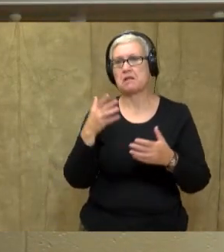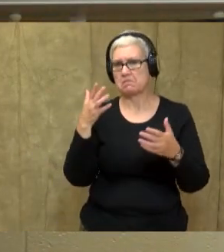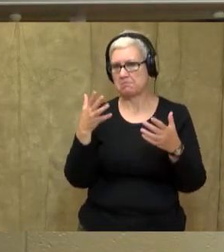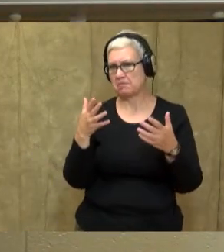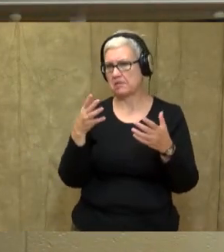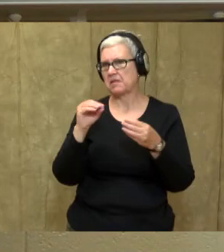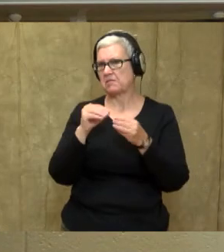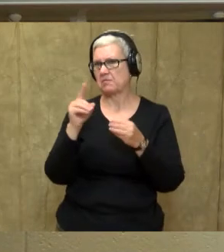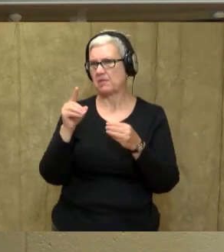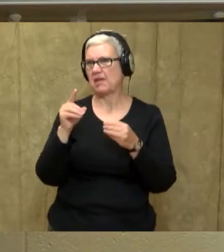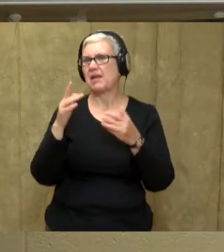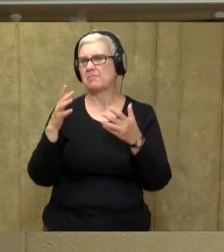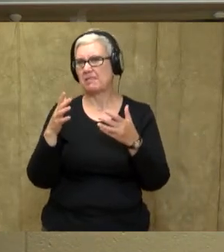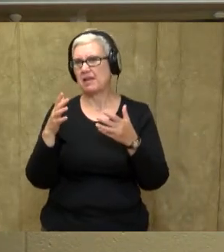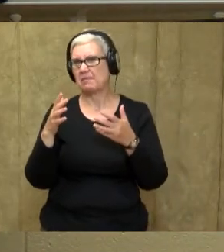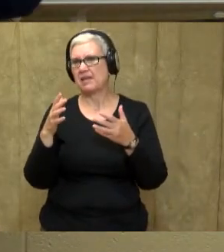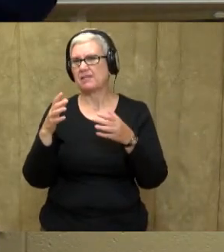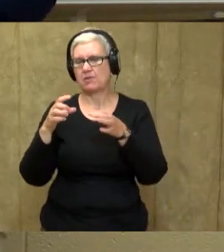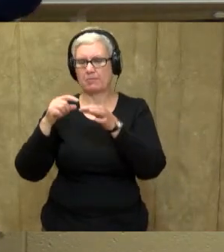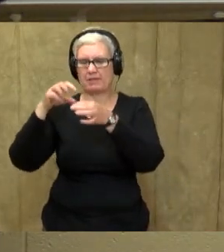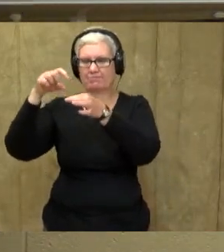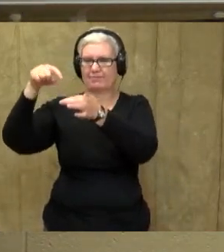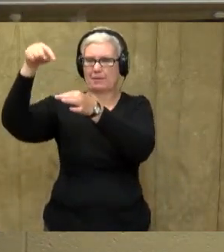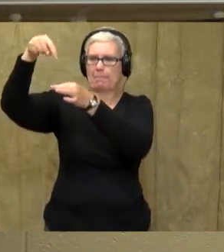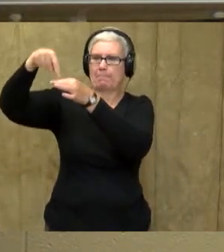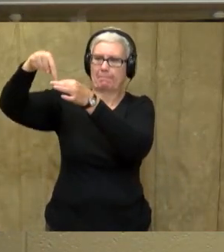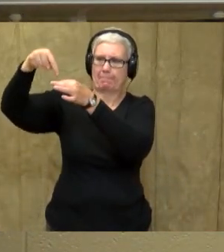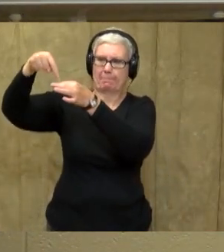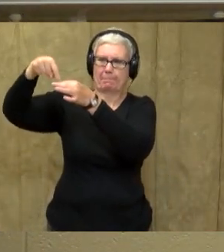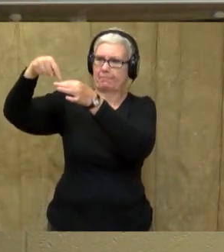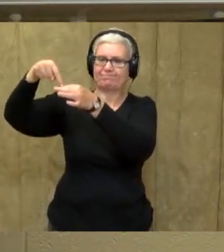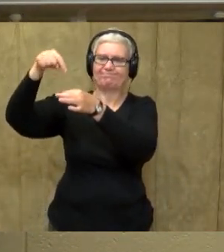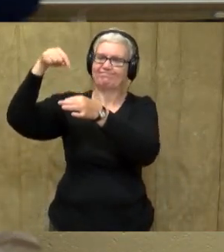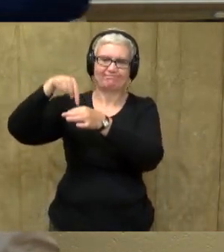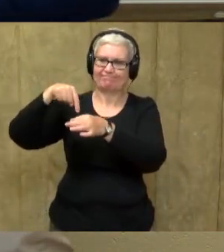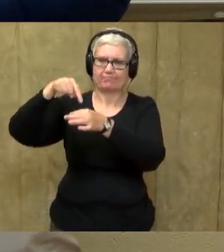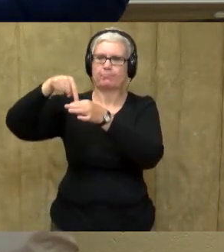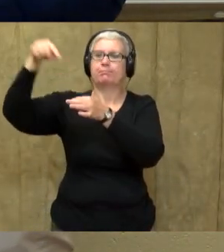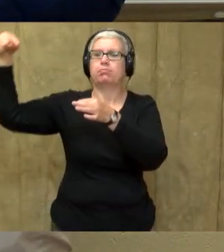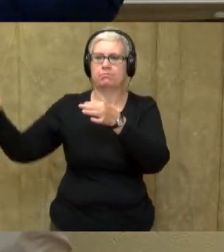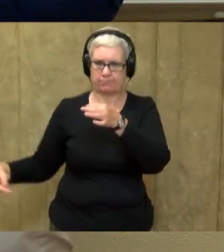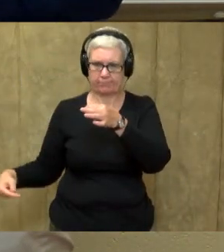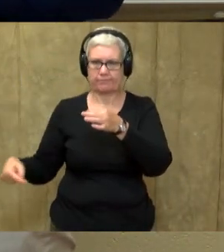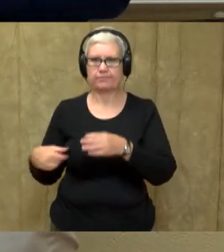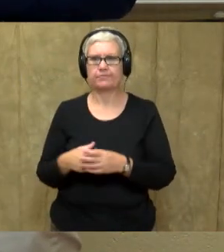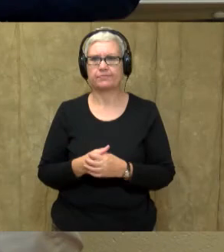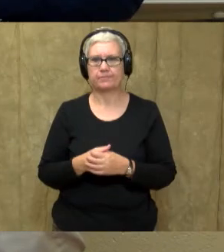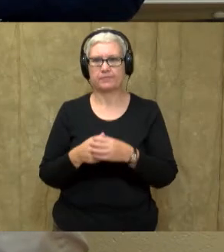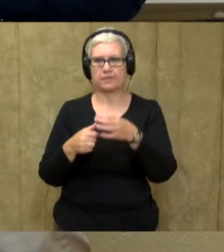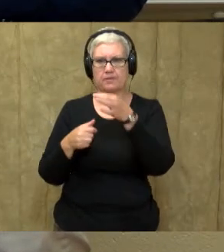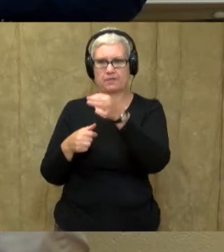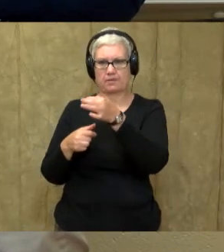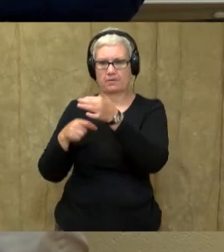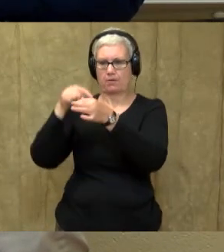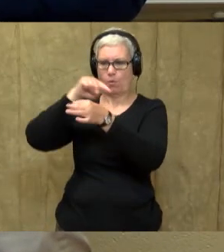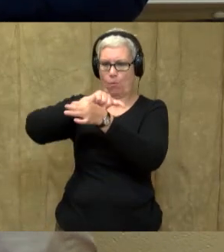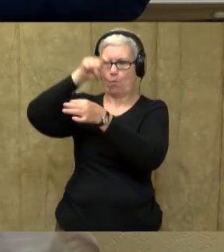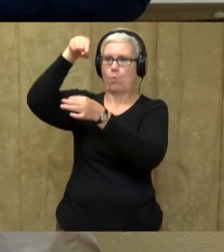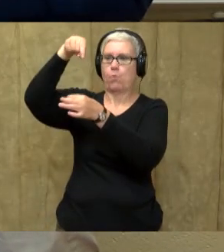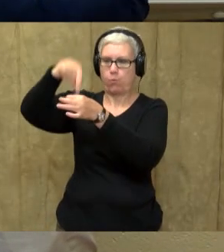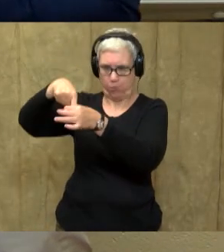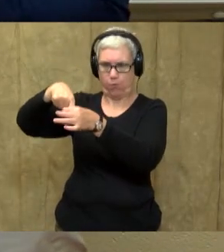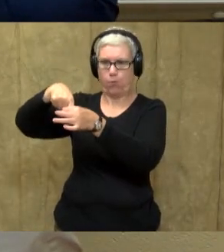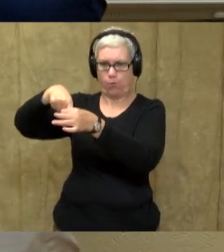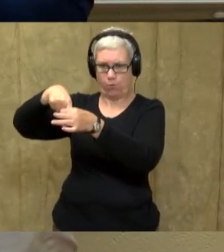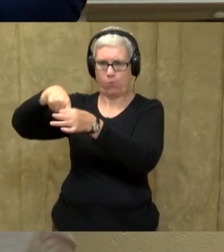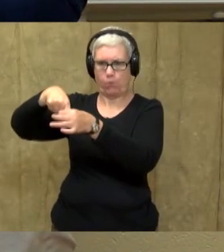going to go in. It's going to hit the back of the rim and it's going to bounce away. But this shot and that shot look like it's going to go straight into the net.